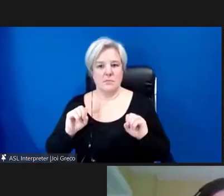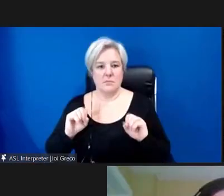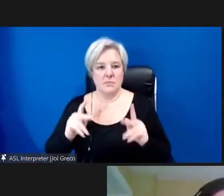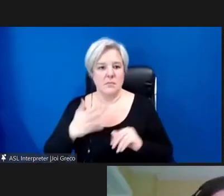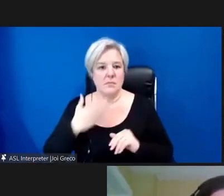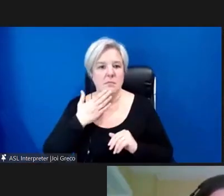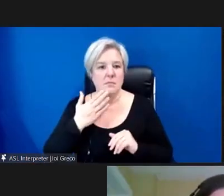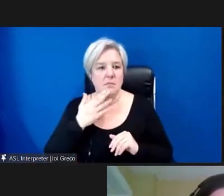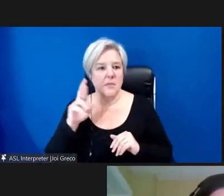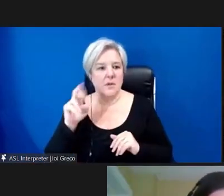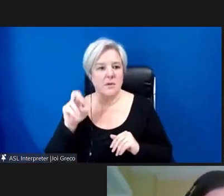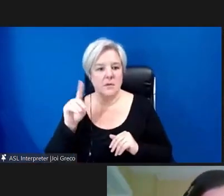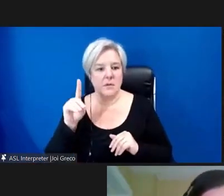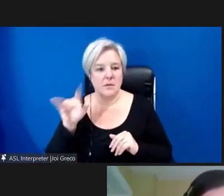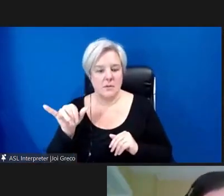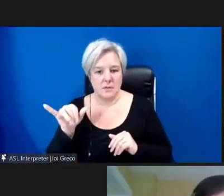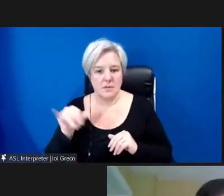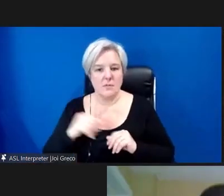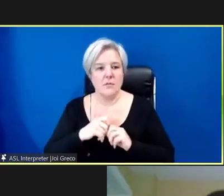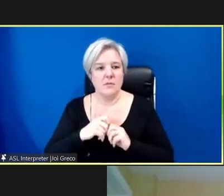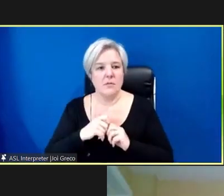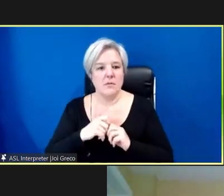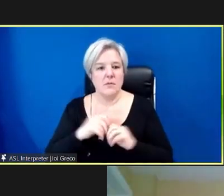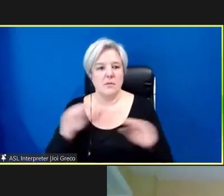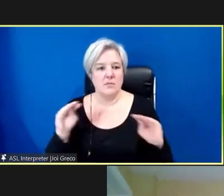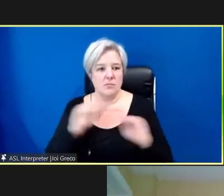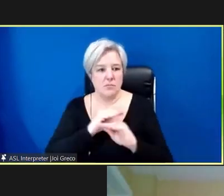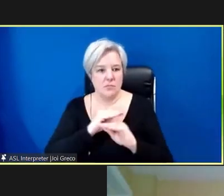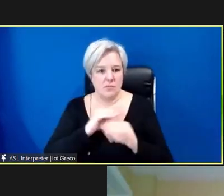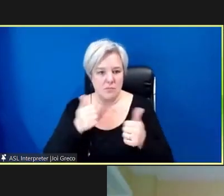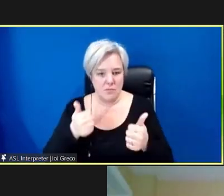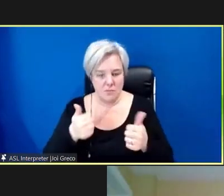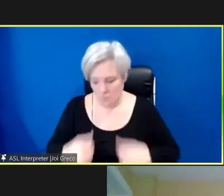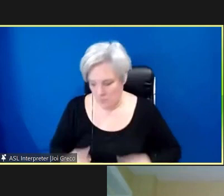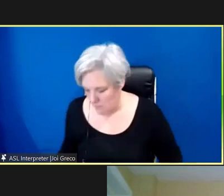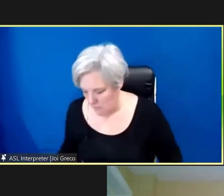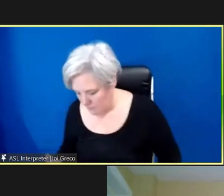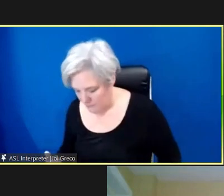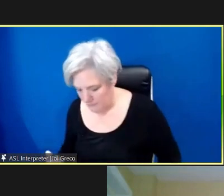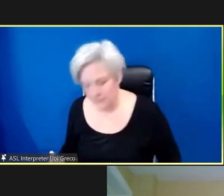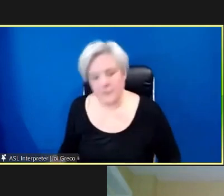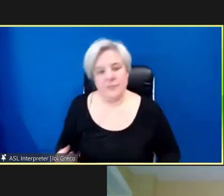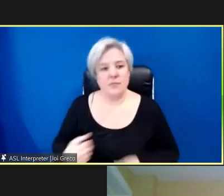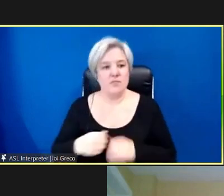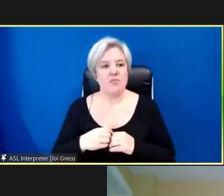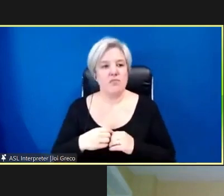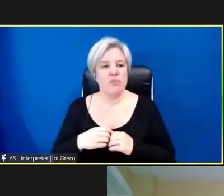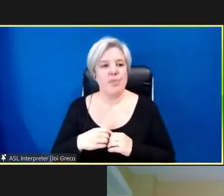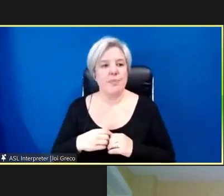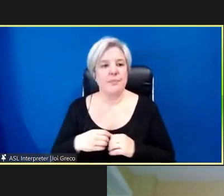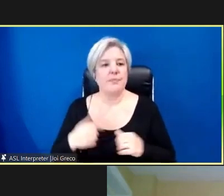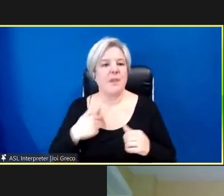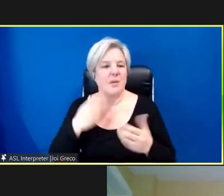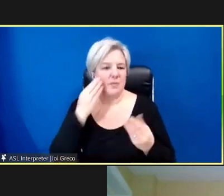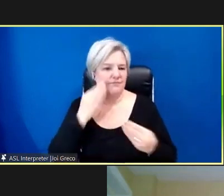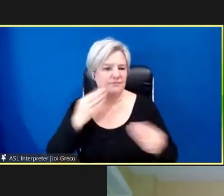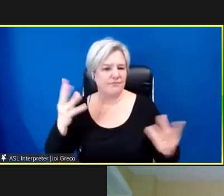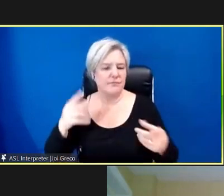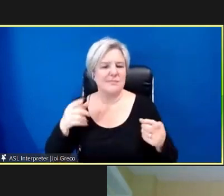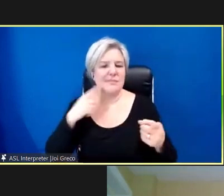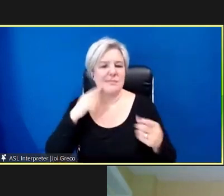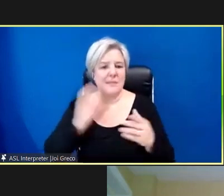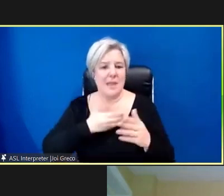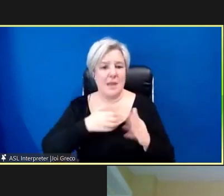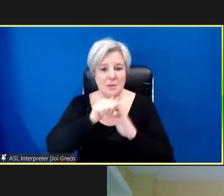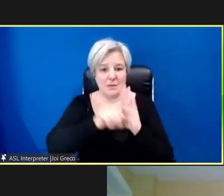going to follow up on that. Let me give a second for interpreter change. I want to share that in our state,